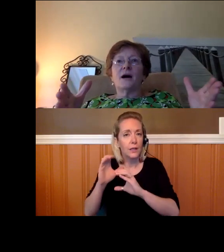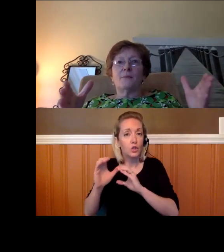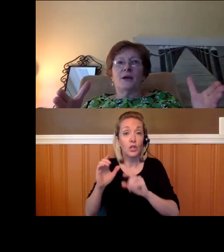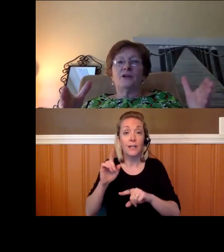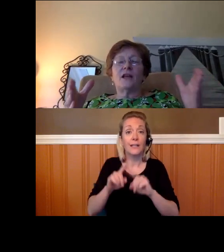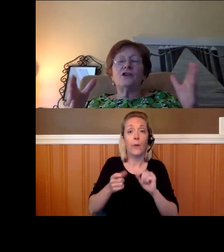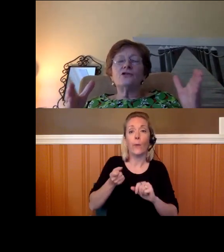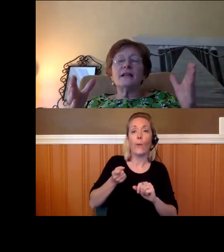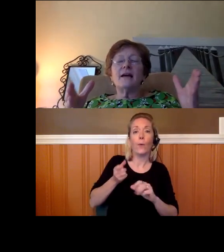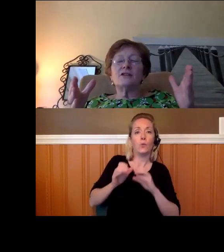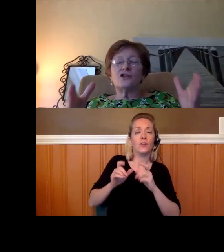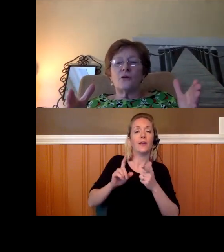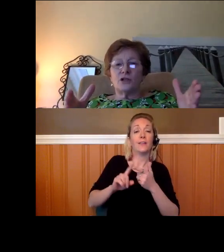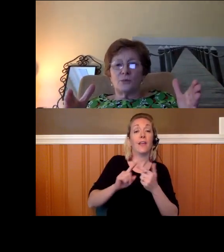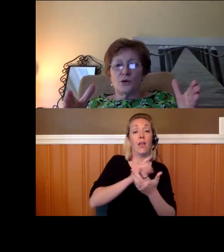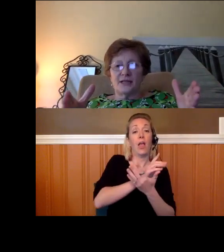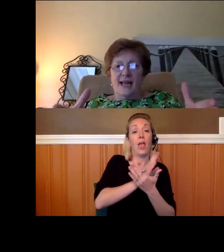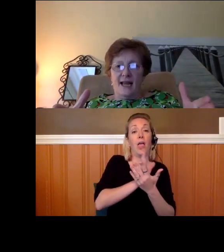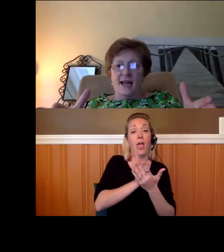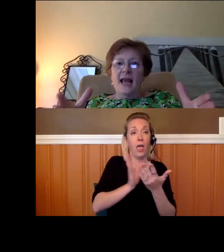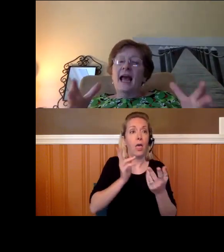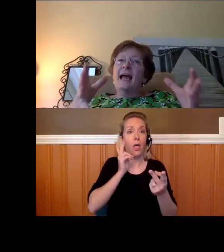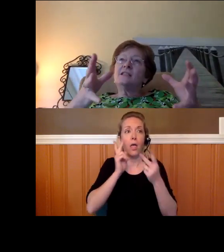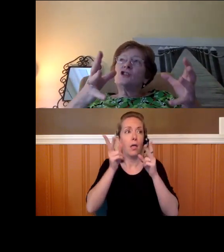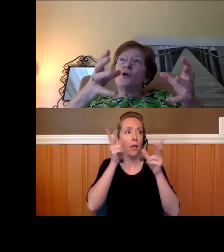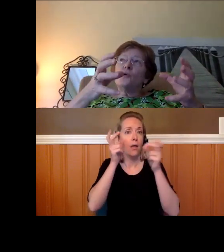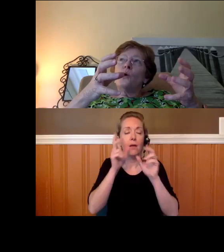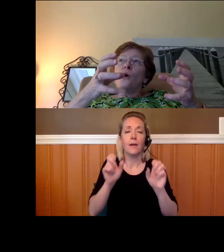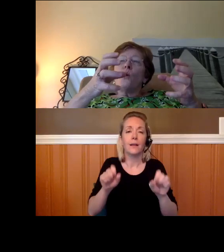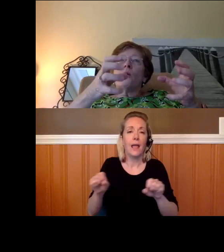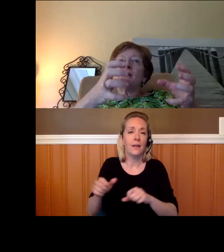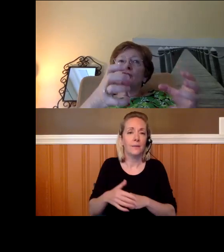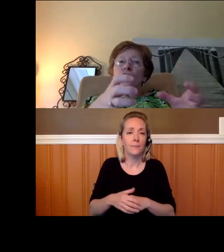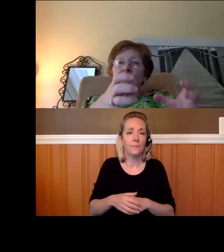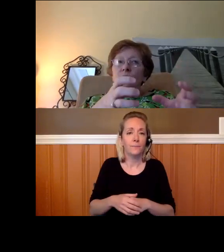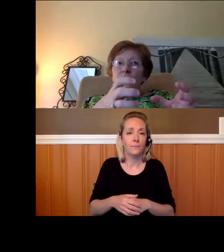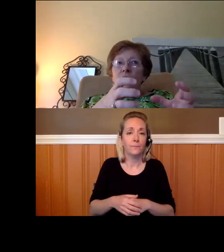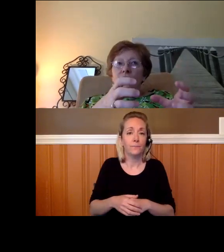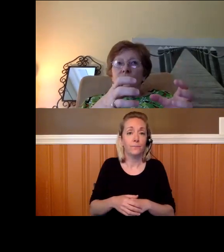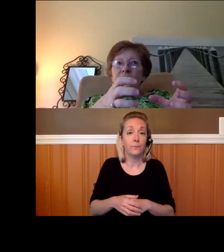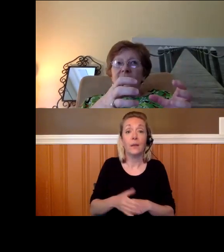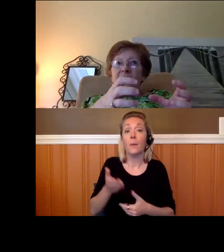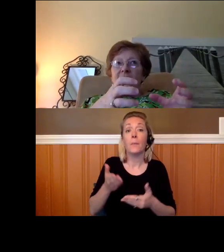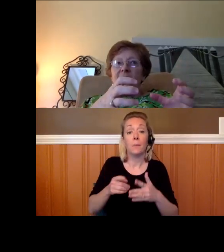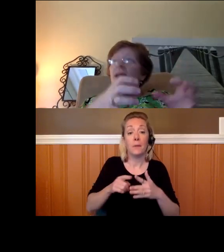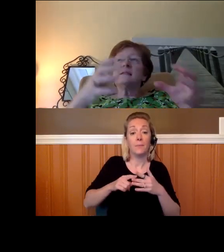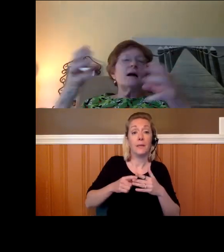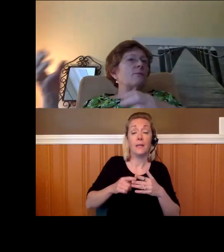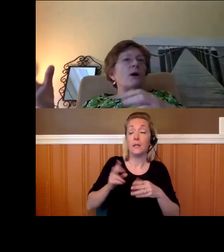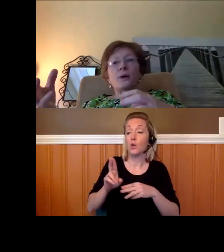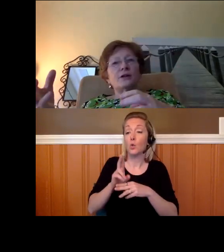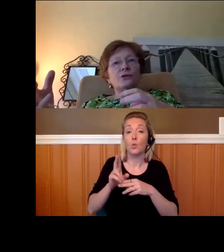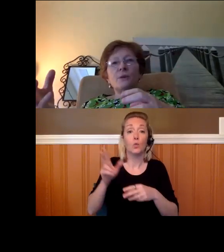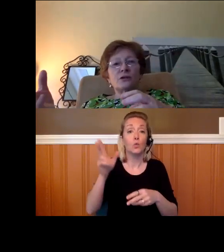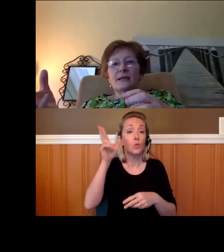so much more to say. And so while we started with auditory scanning, that's not what we do mostly with Marin